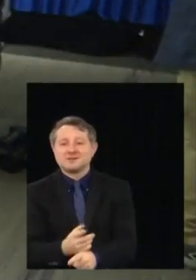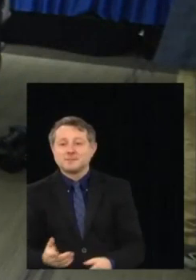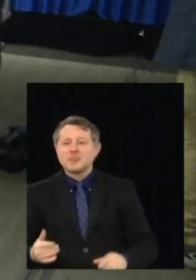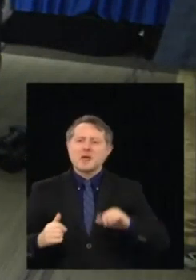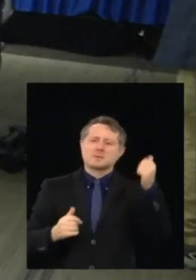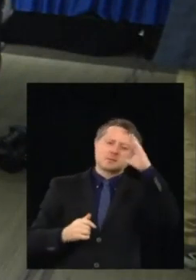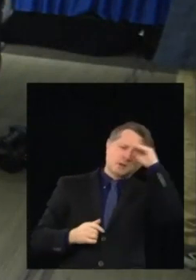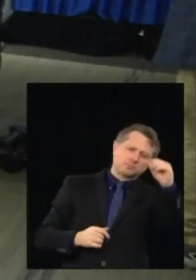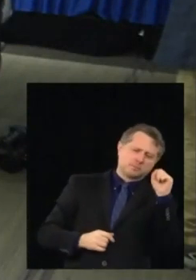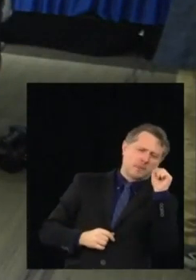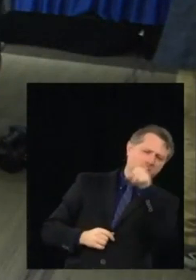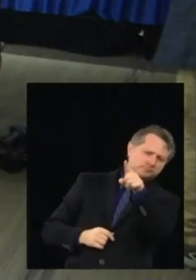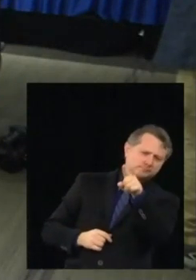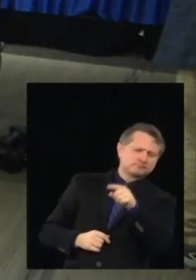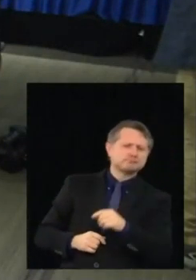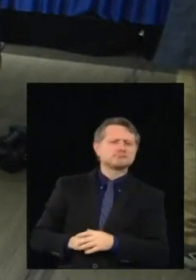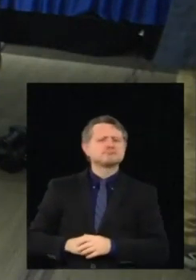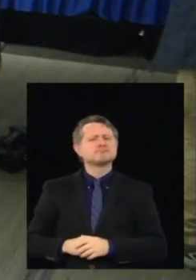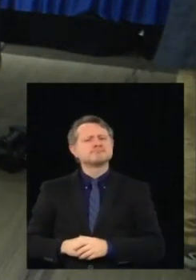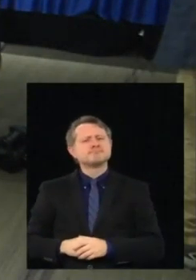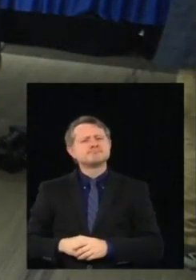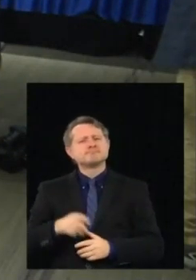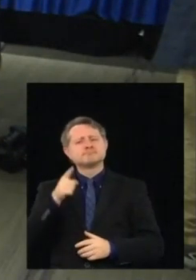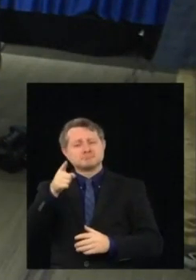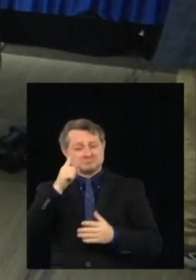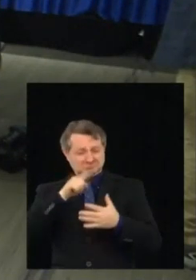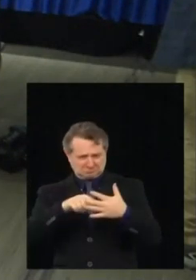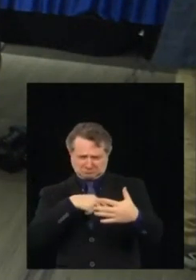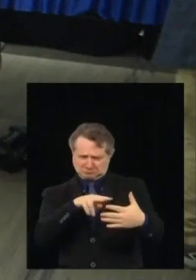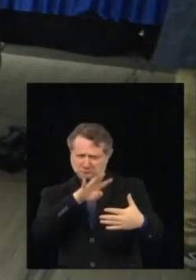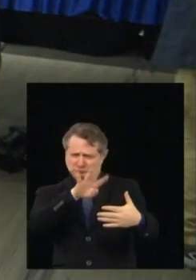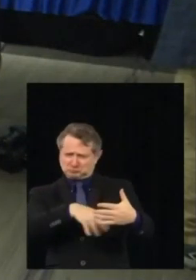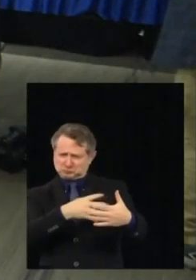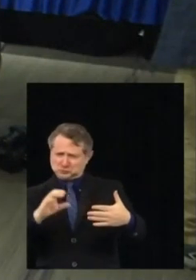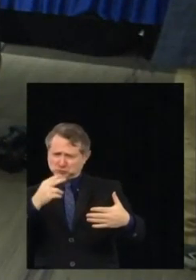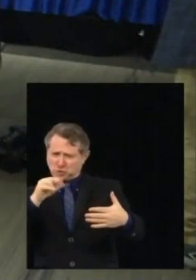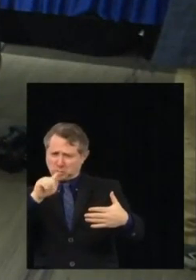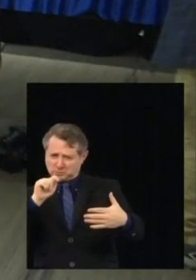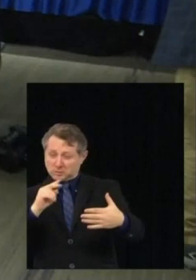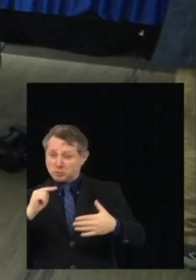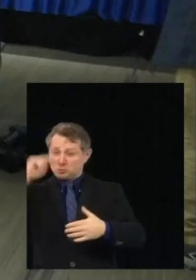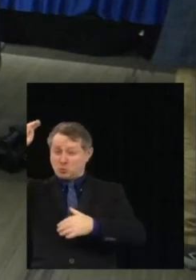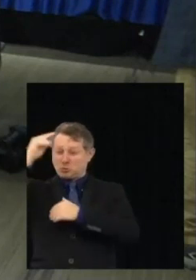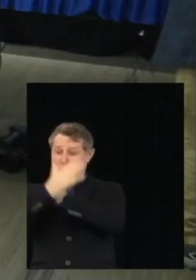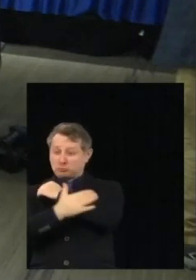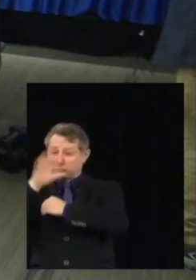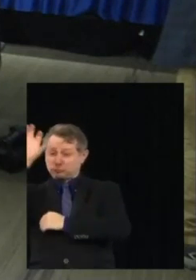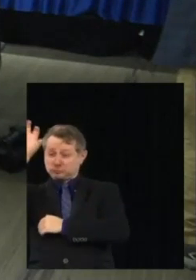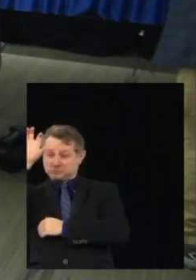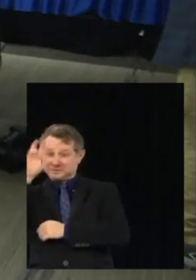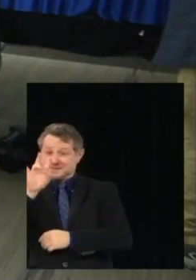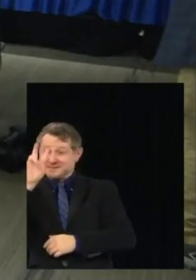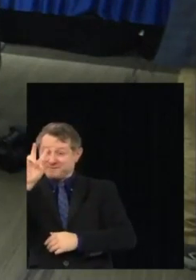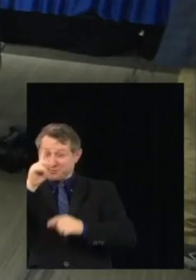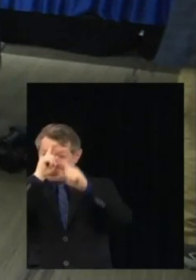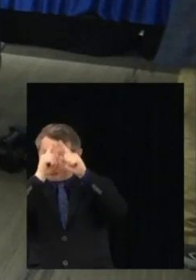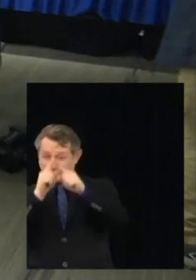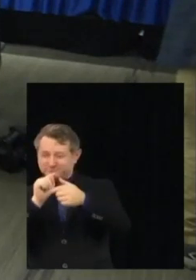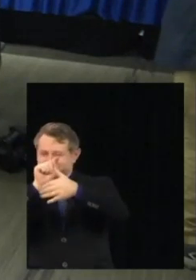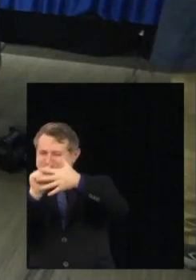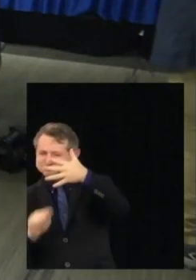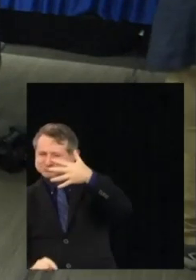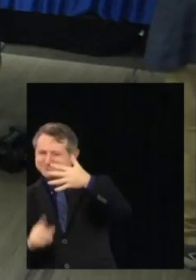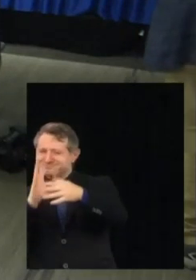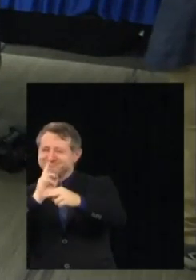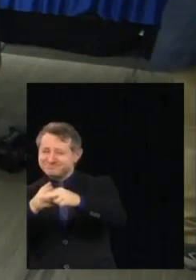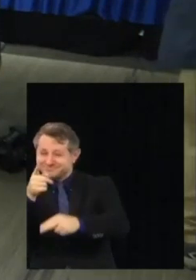to Watertown as well. It looks like from the charts that I saw that the North Country hit 7 of 7 of the requirements to reopen, which I don't believe was the